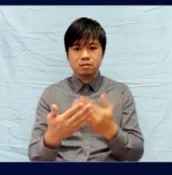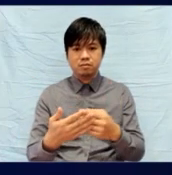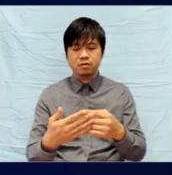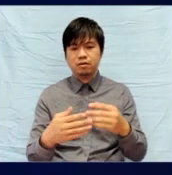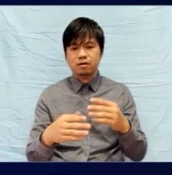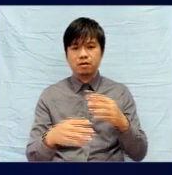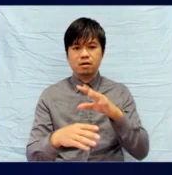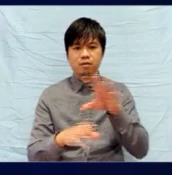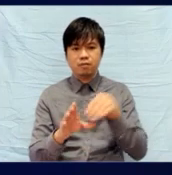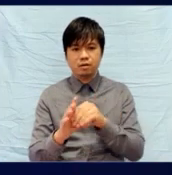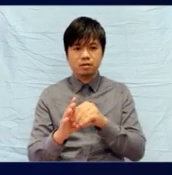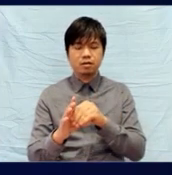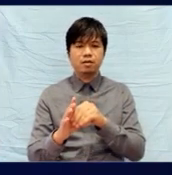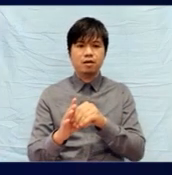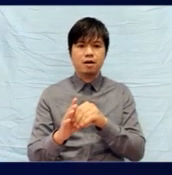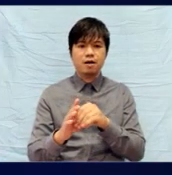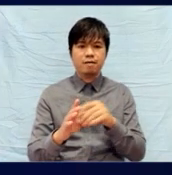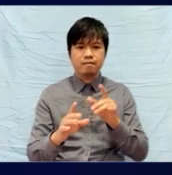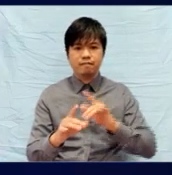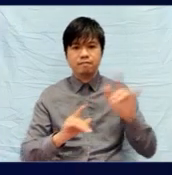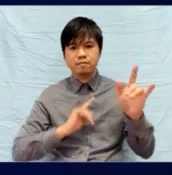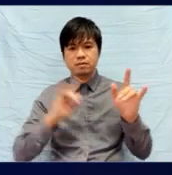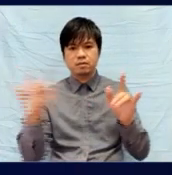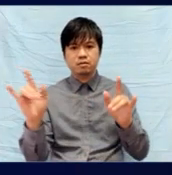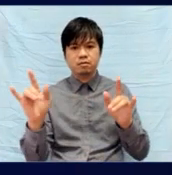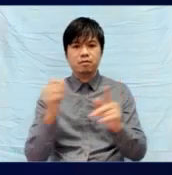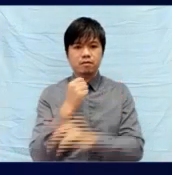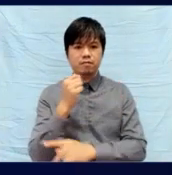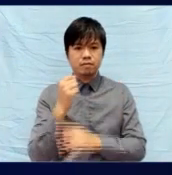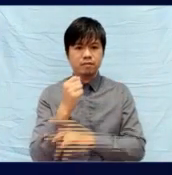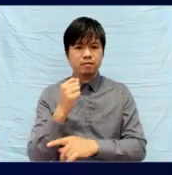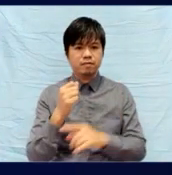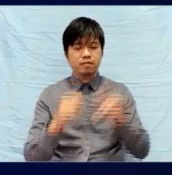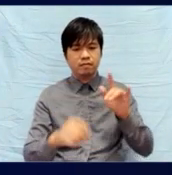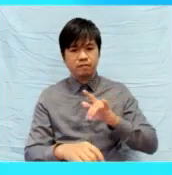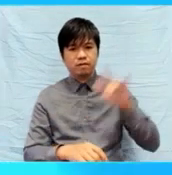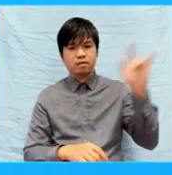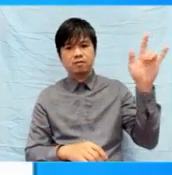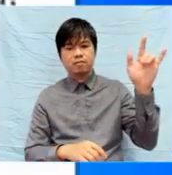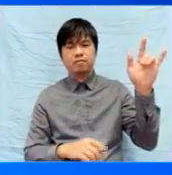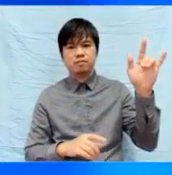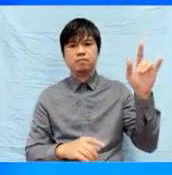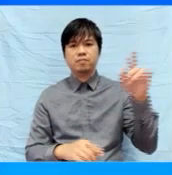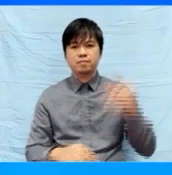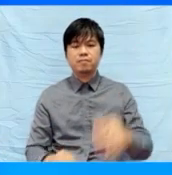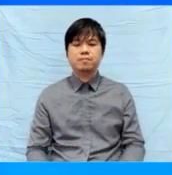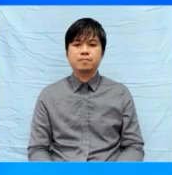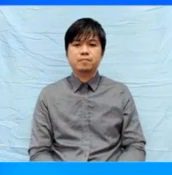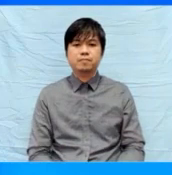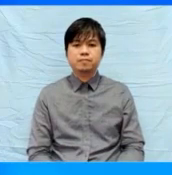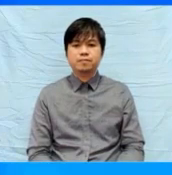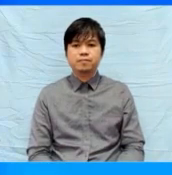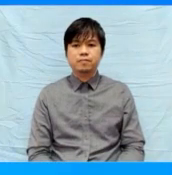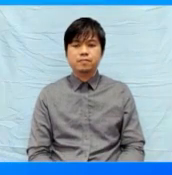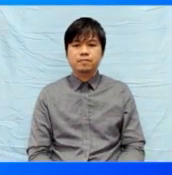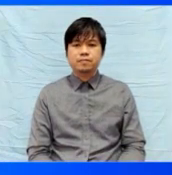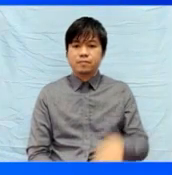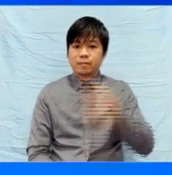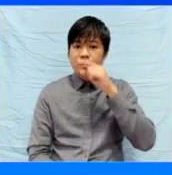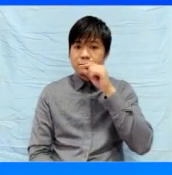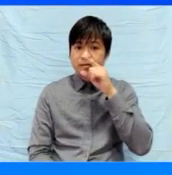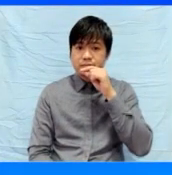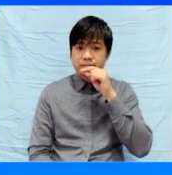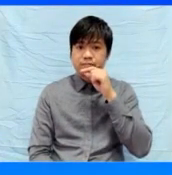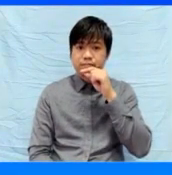provinces are also starting to fly to Orlando, Manila right now. Sa Twitter, nag-alok ng tulong